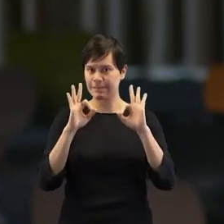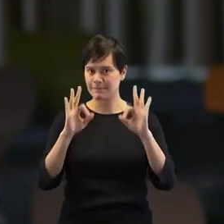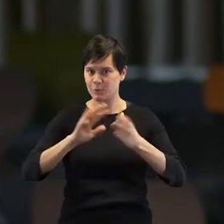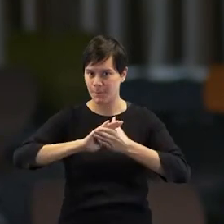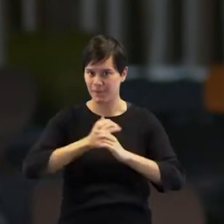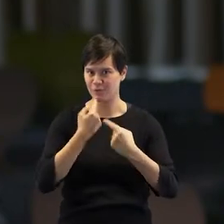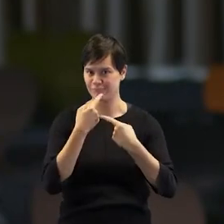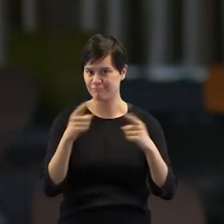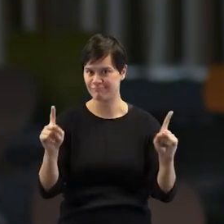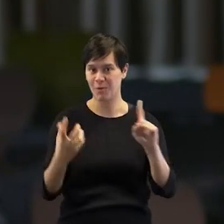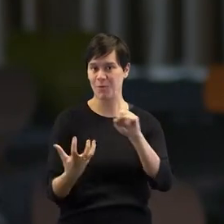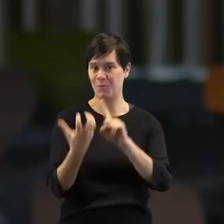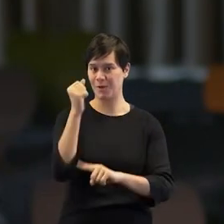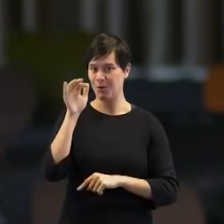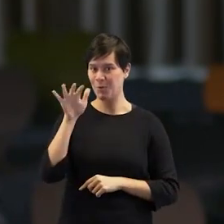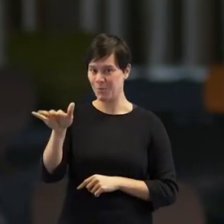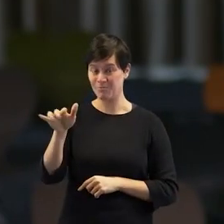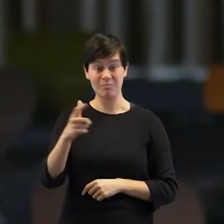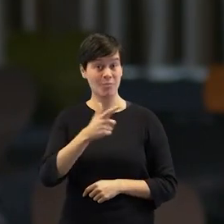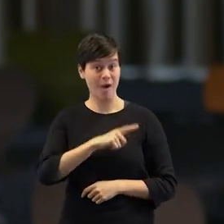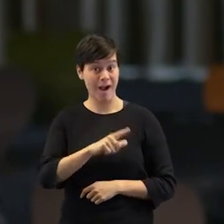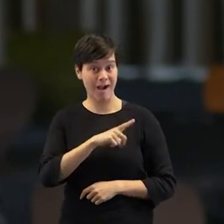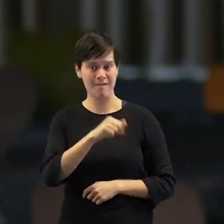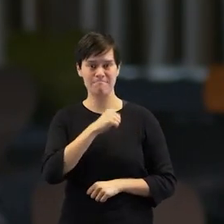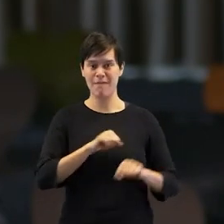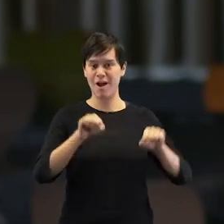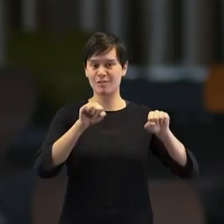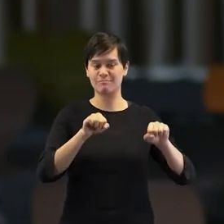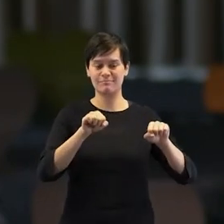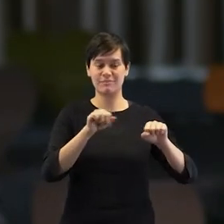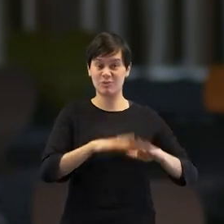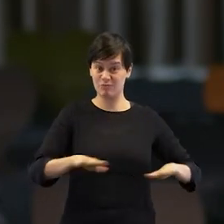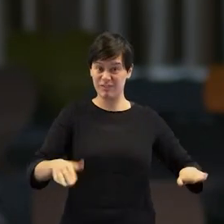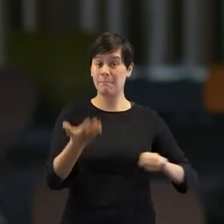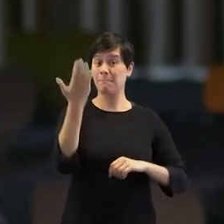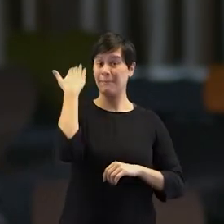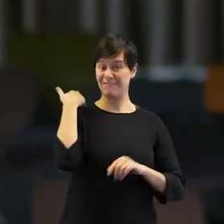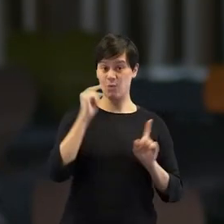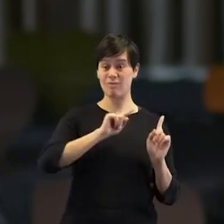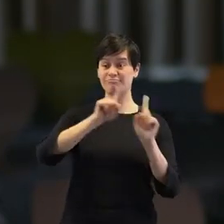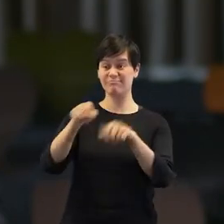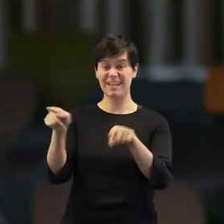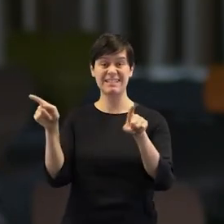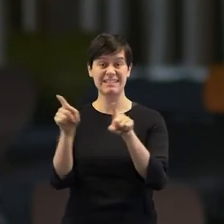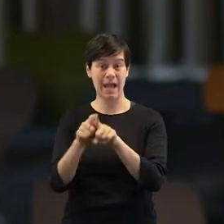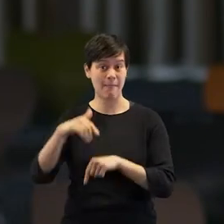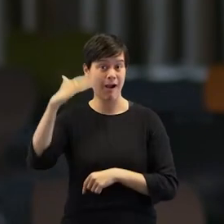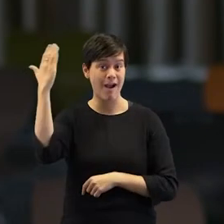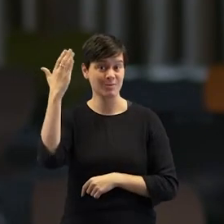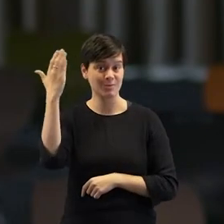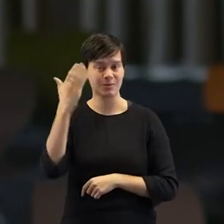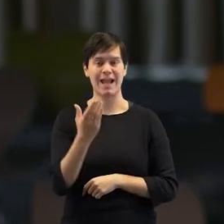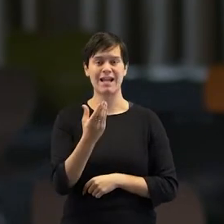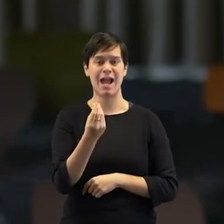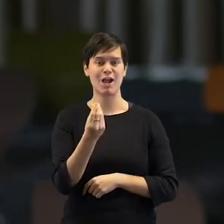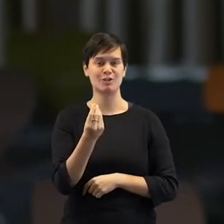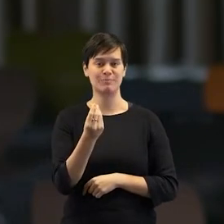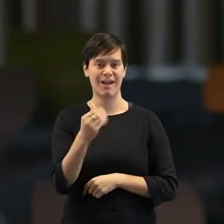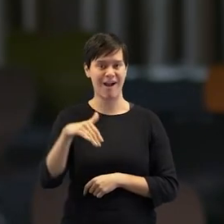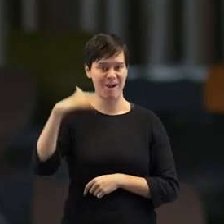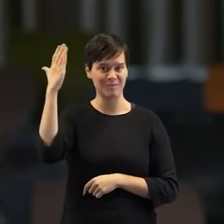me particular pleasure to announce the winner of the Prime Minister's Science Teacher Prize, because my kids actually attended Kashmir High